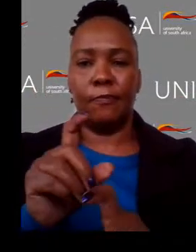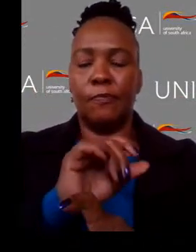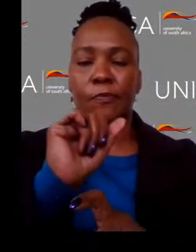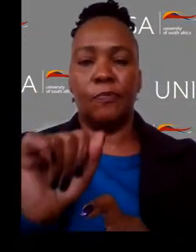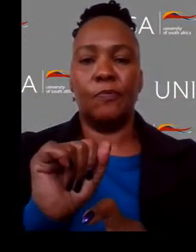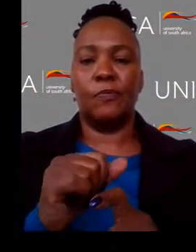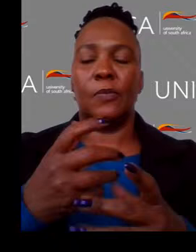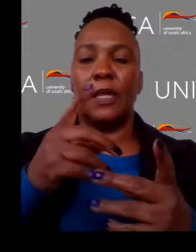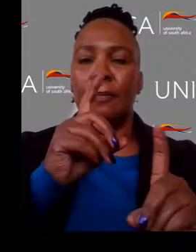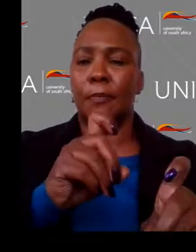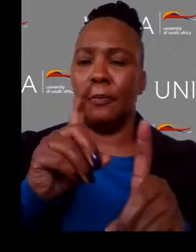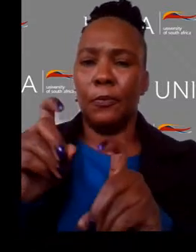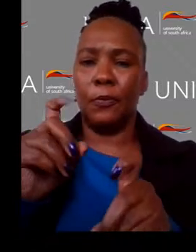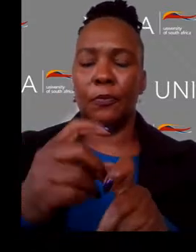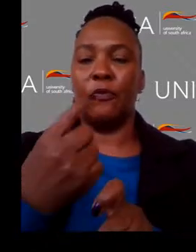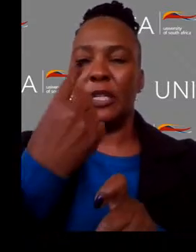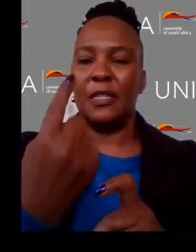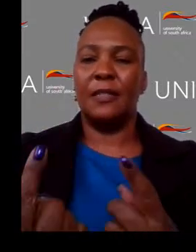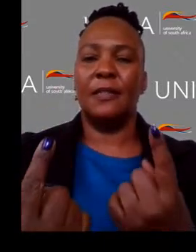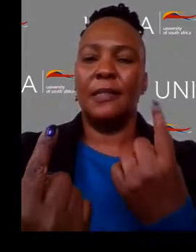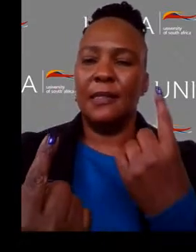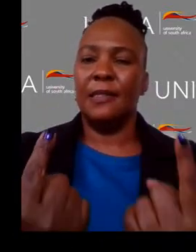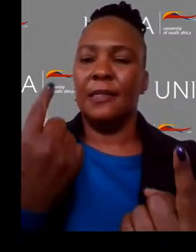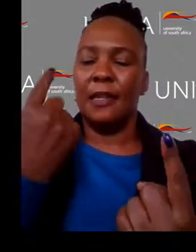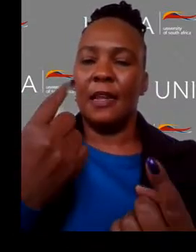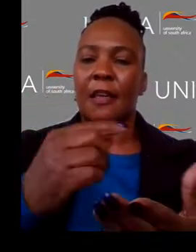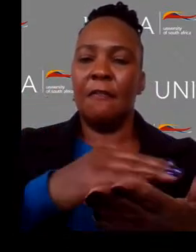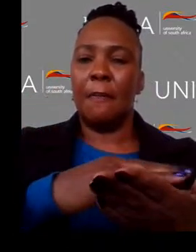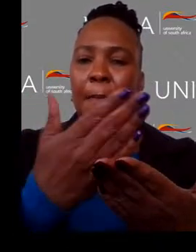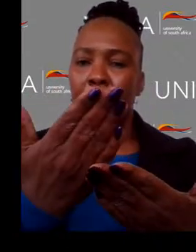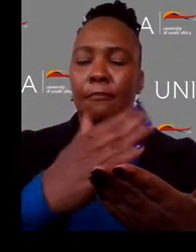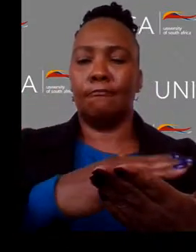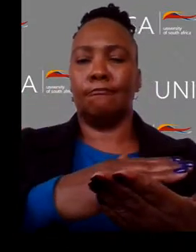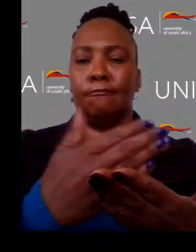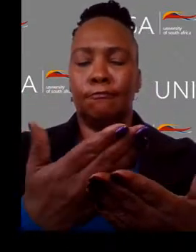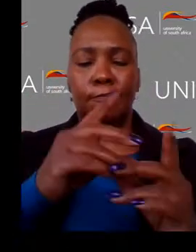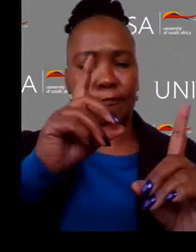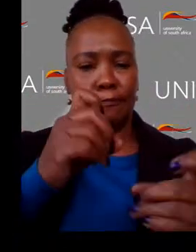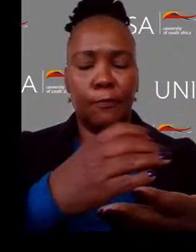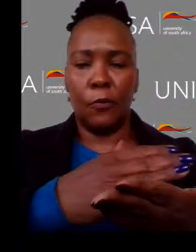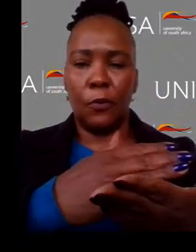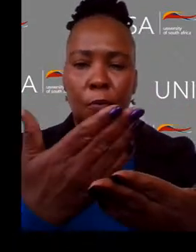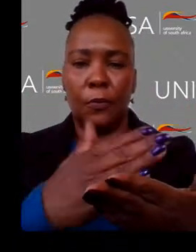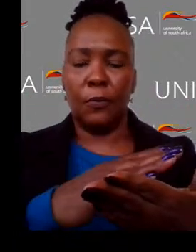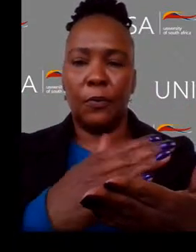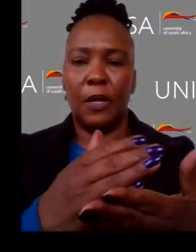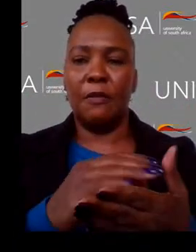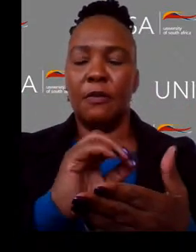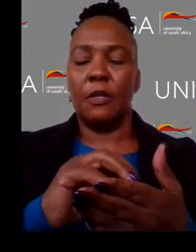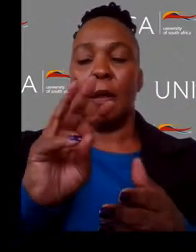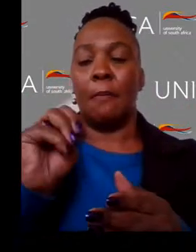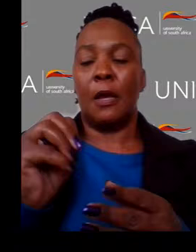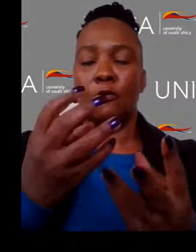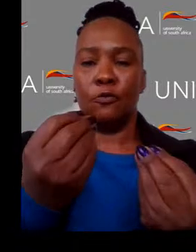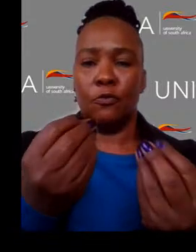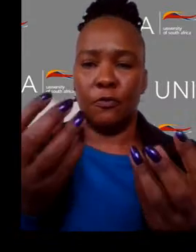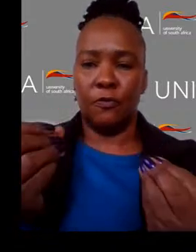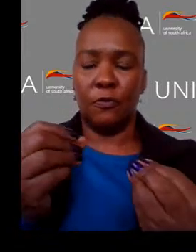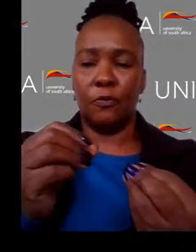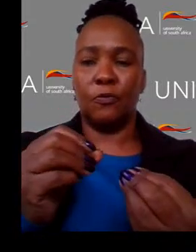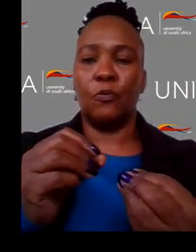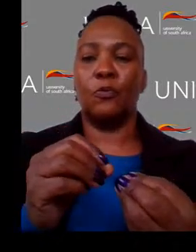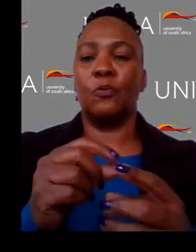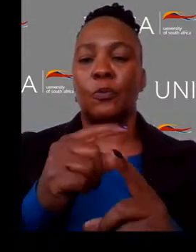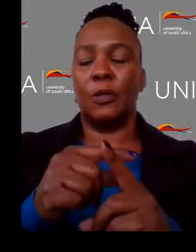take pictures of each page that you've written. If you've written it in Microsoft Word, just scroll through and make sure you capture all